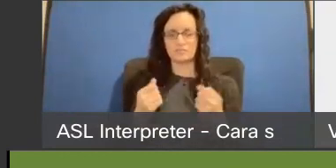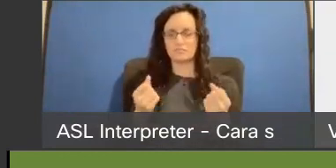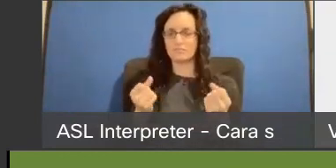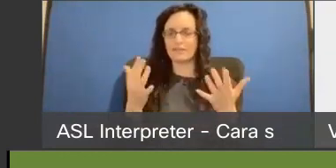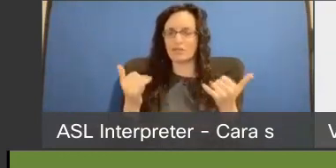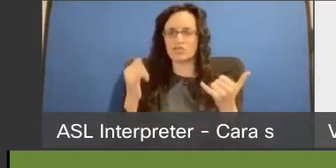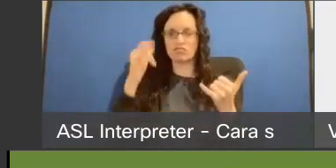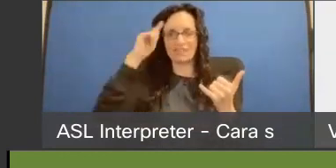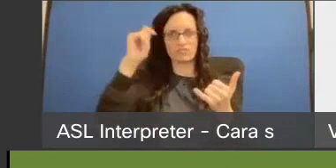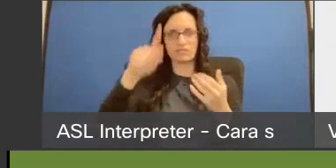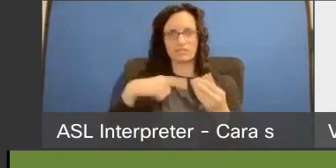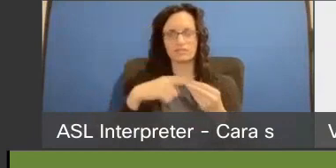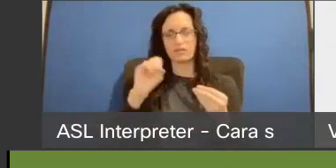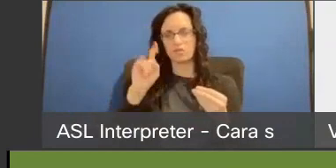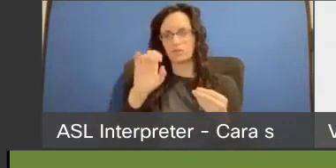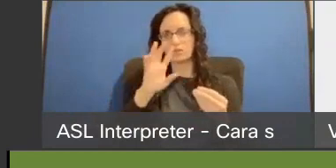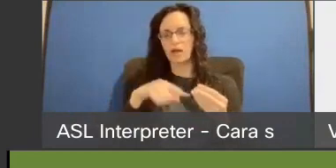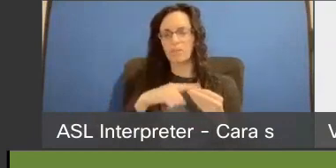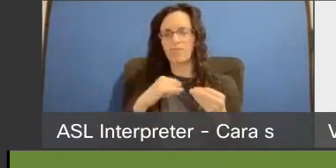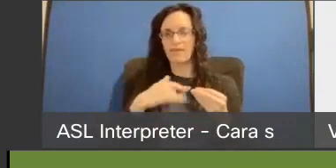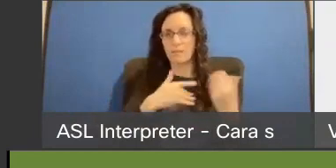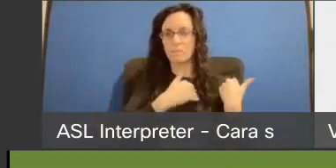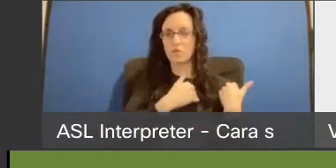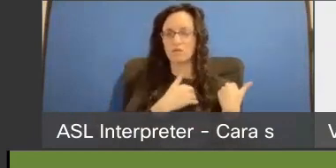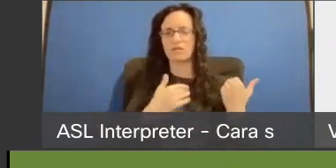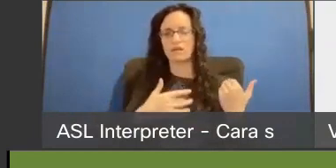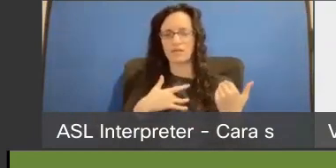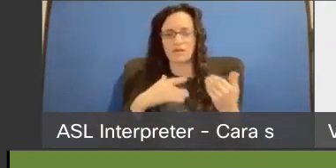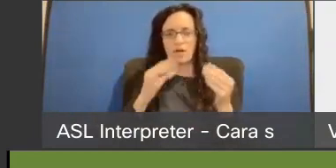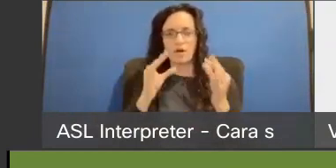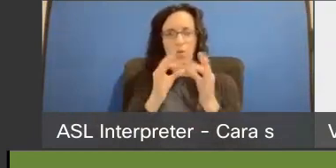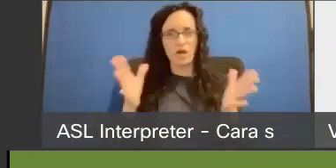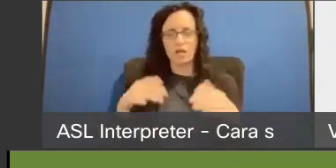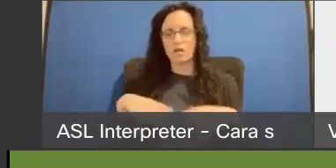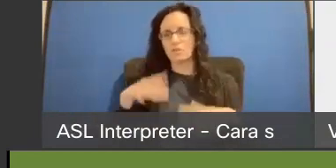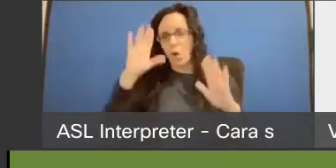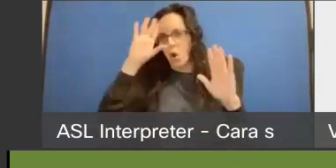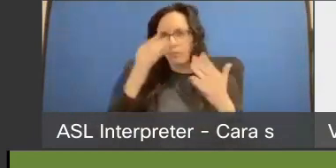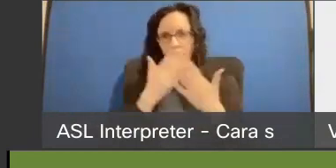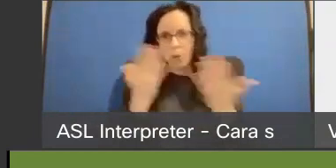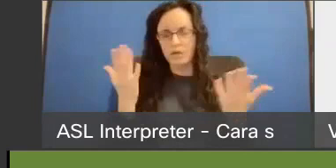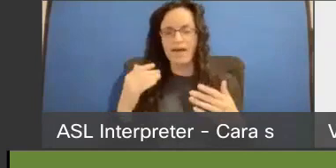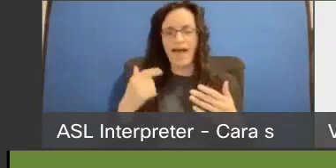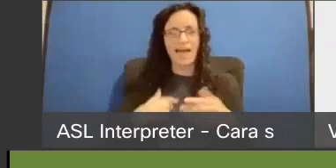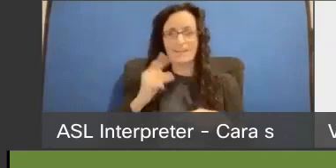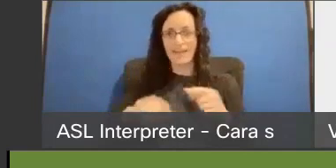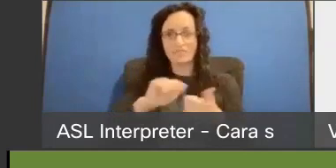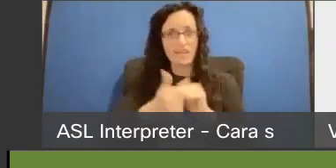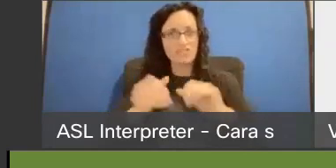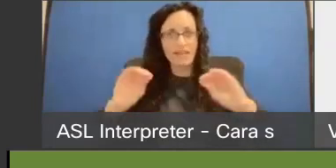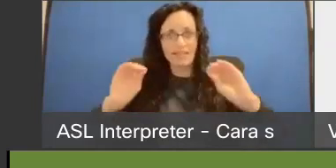This helplessness and hopelessness, that it's just never going to get better. I can't change anything here, right?